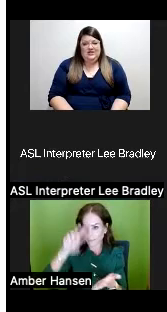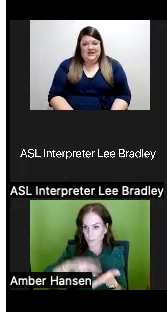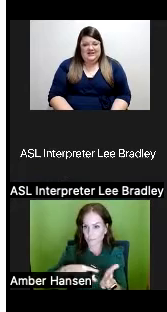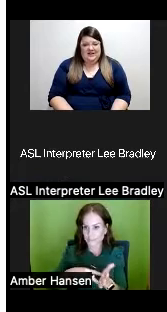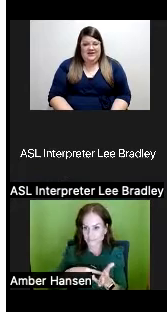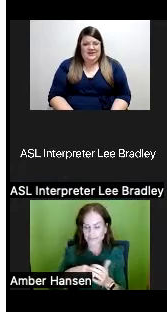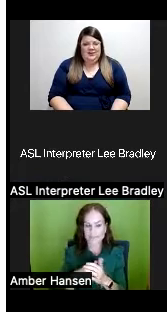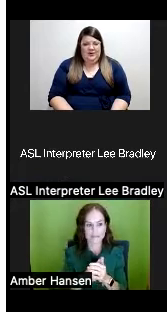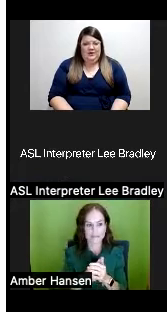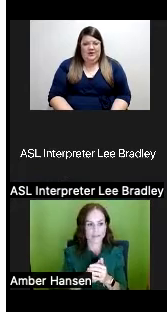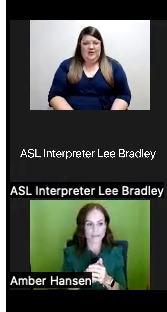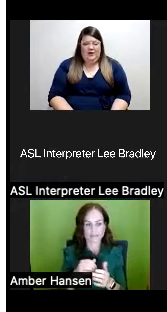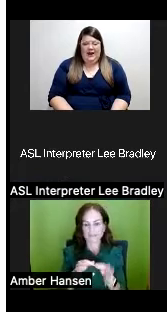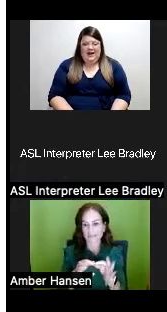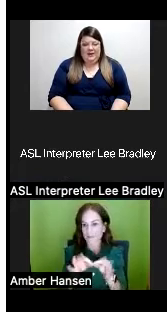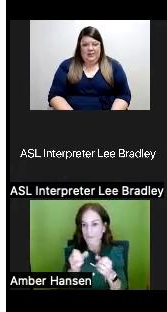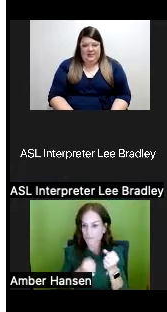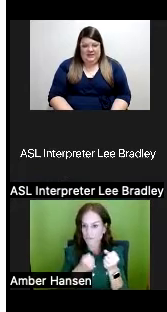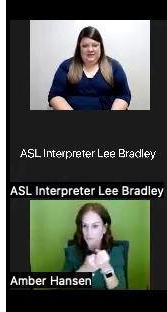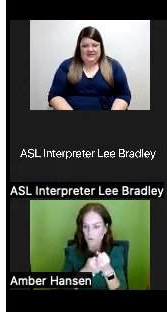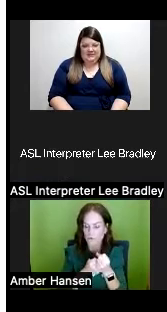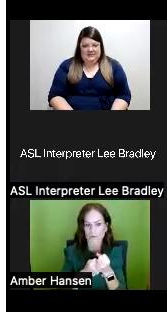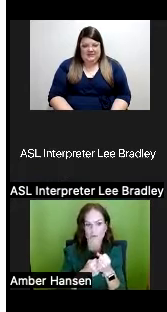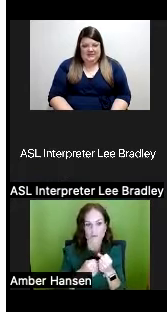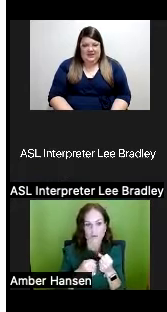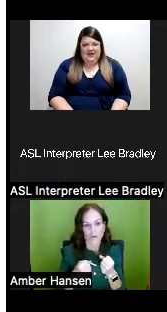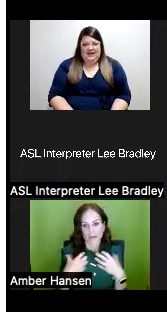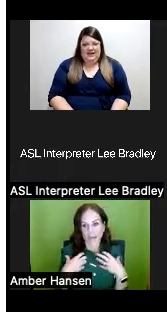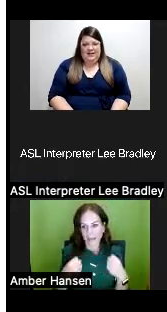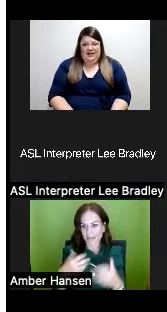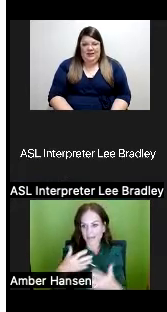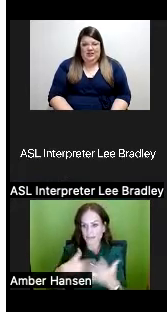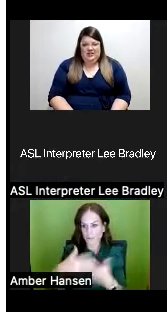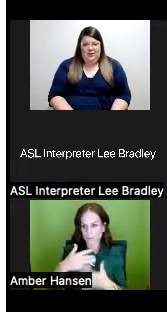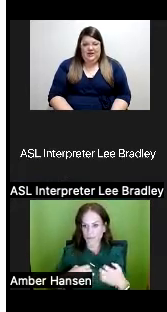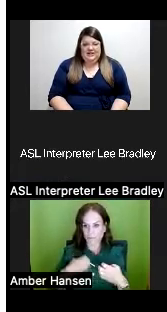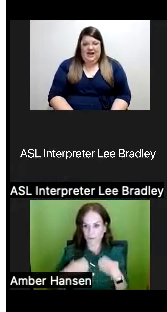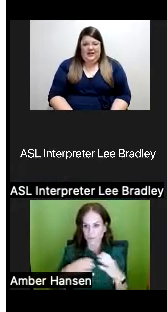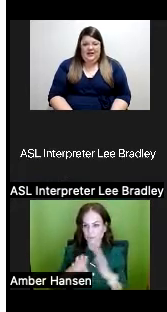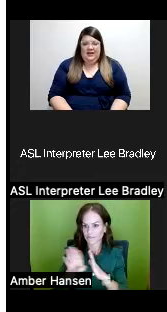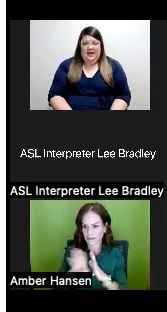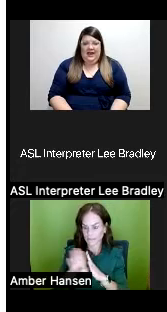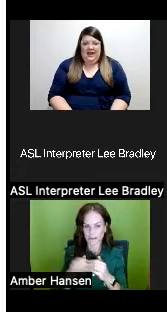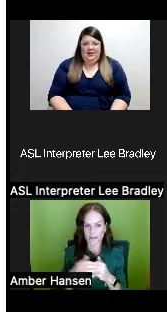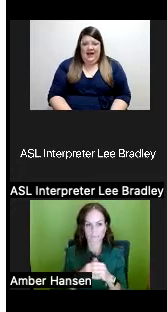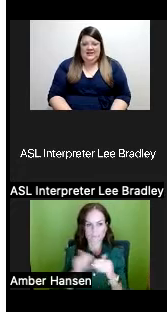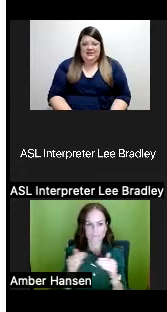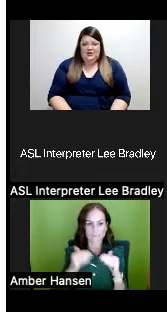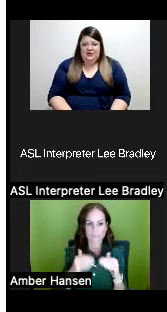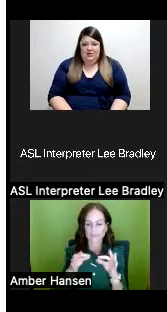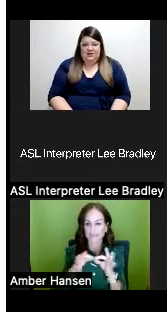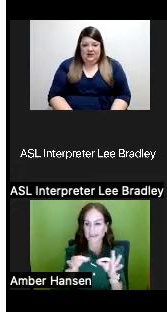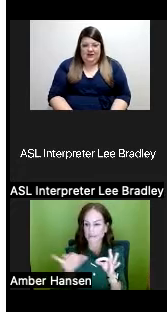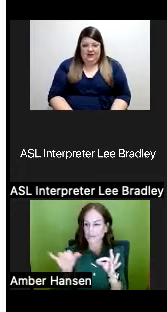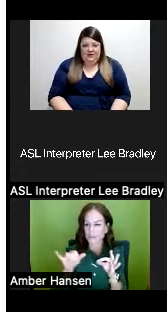Language is necessary, for example, for academic purposes. Language supports health and